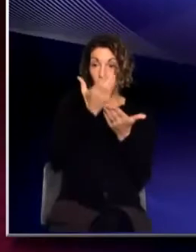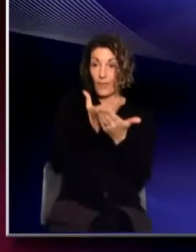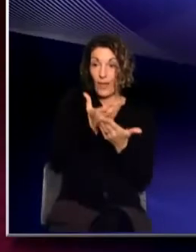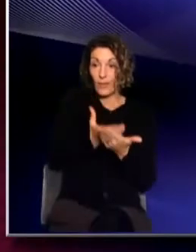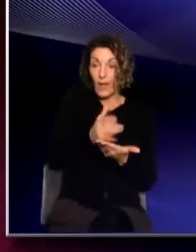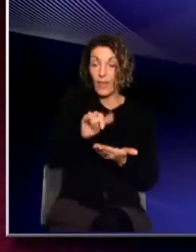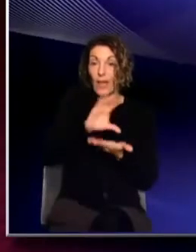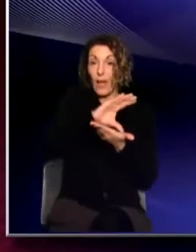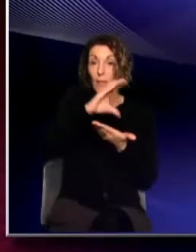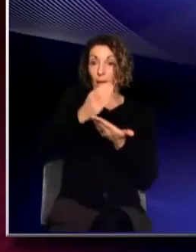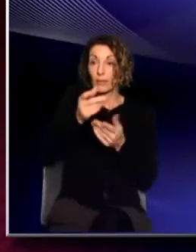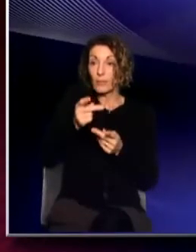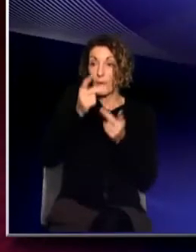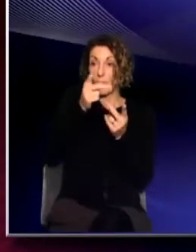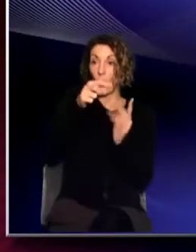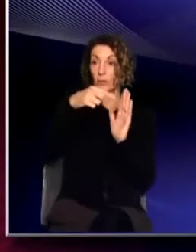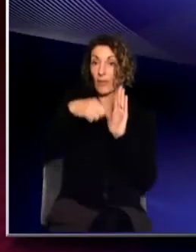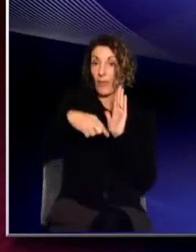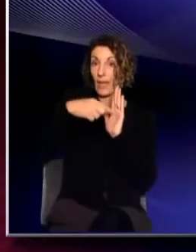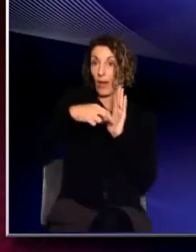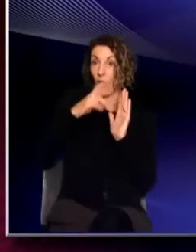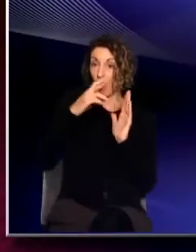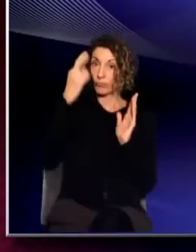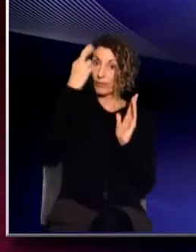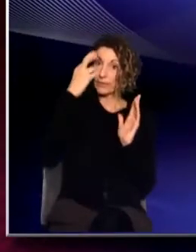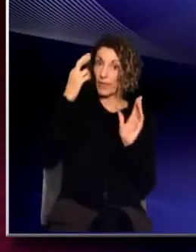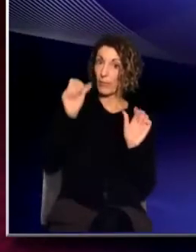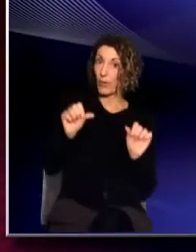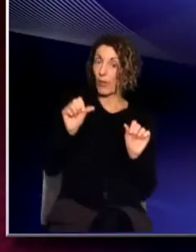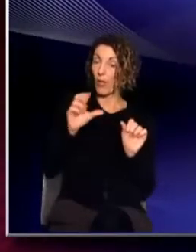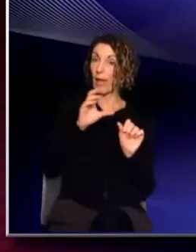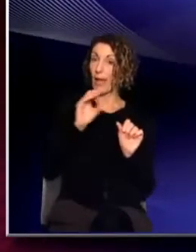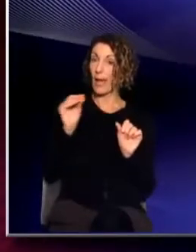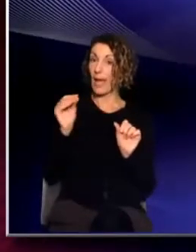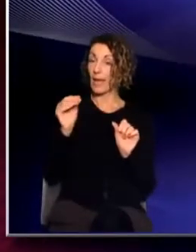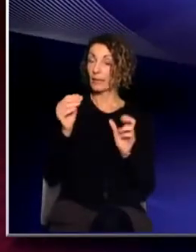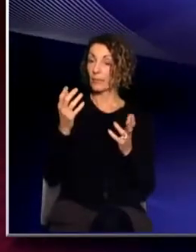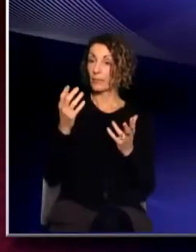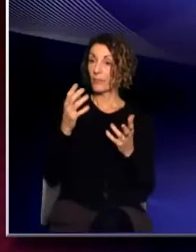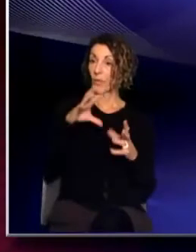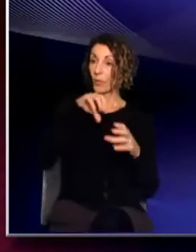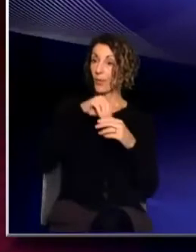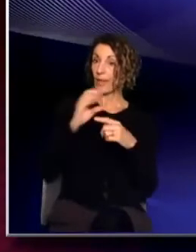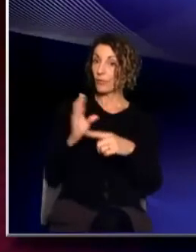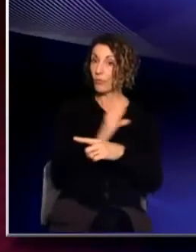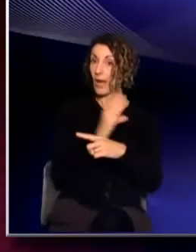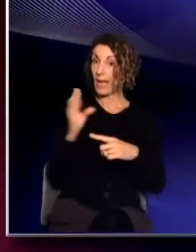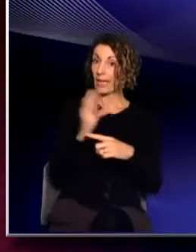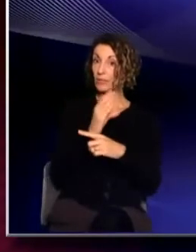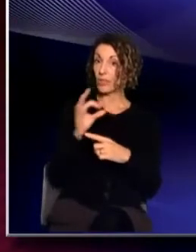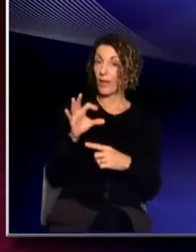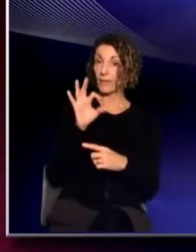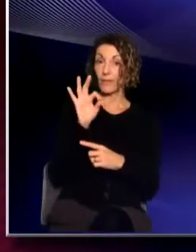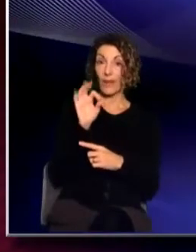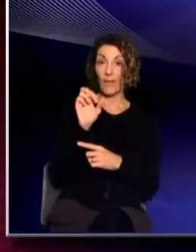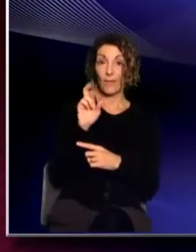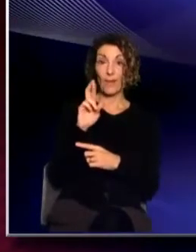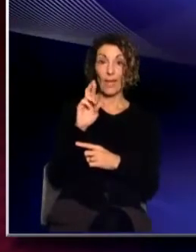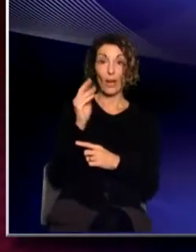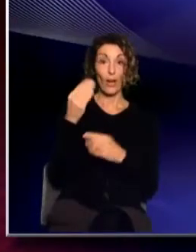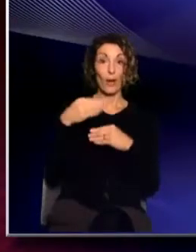that are proposed here are reasonable and are, within the range of fair market value for those such